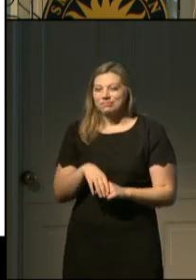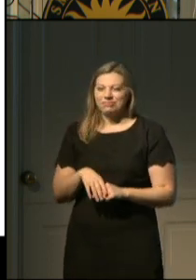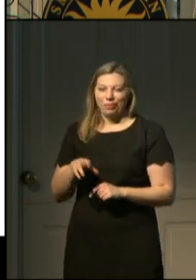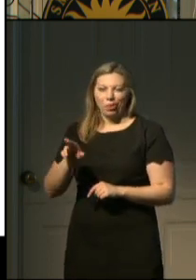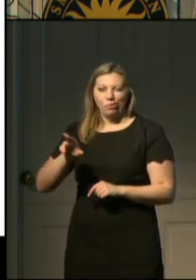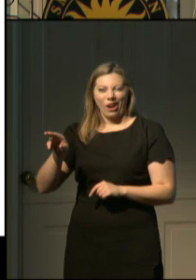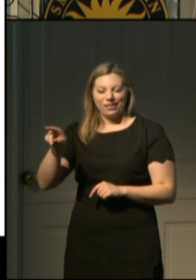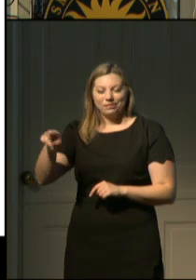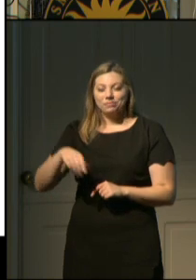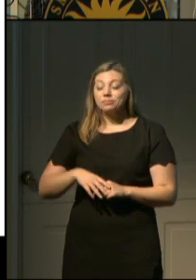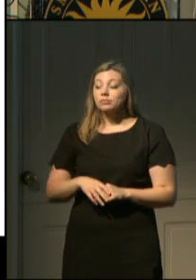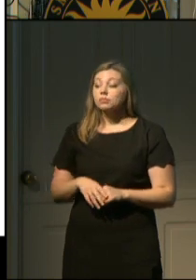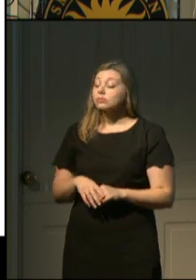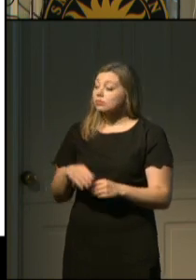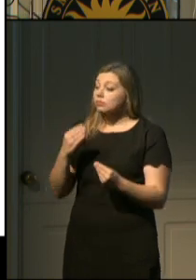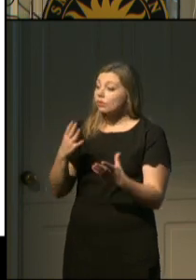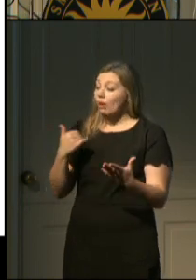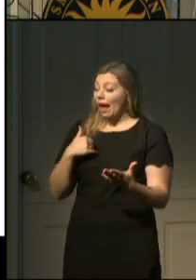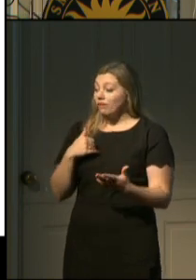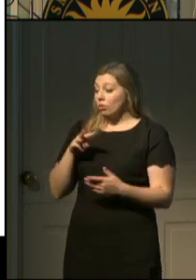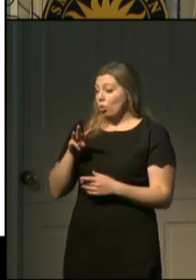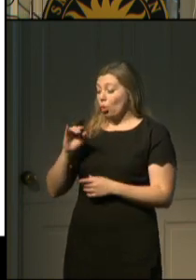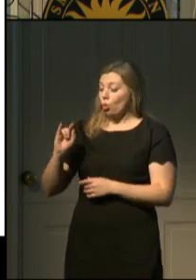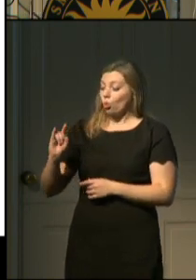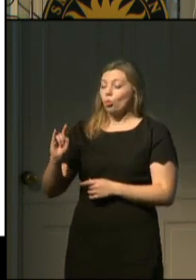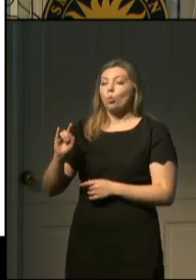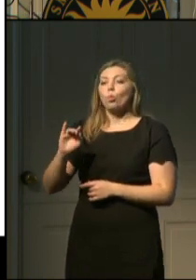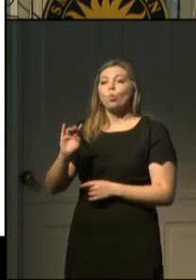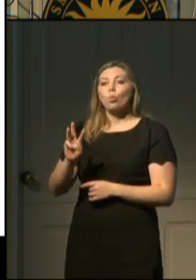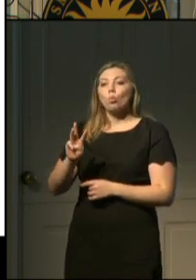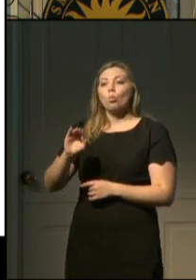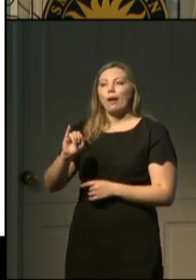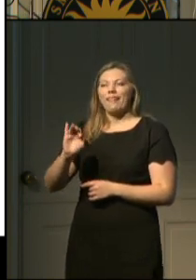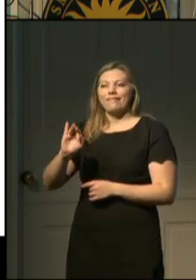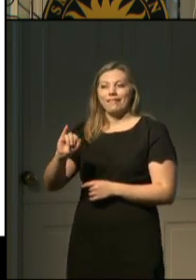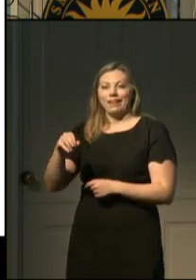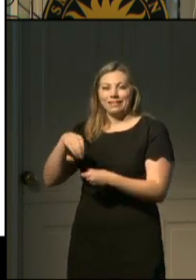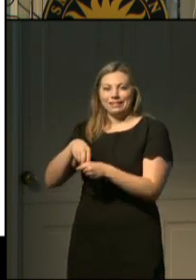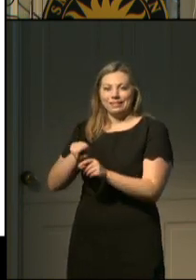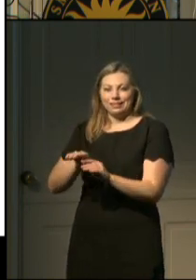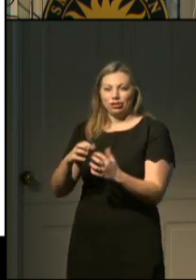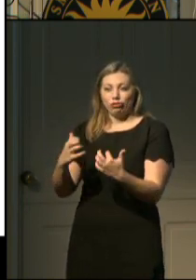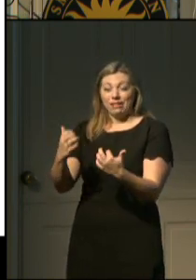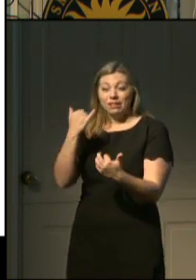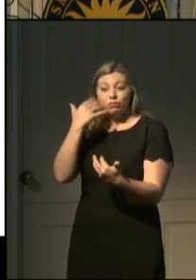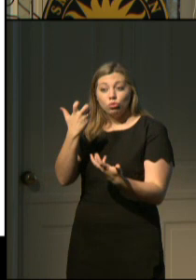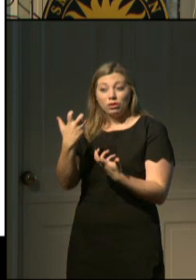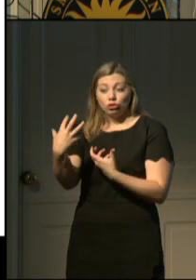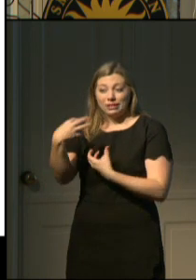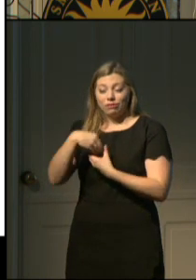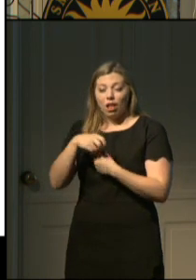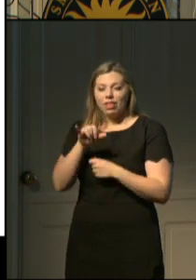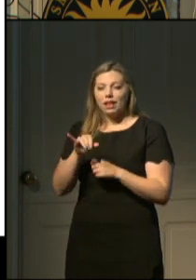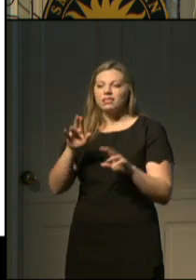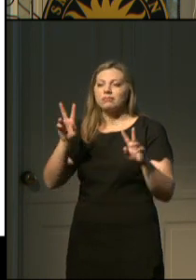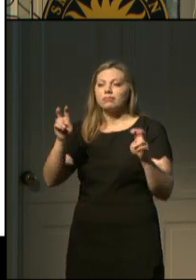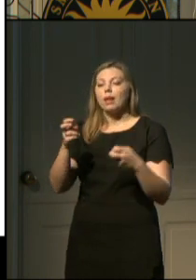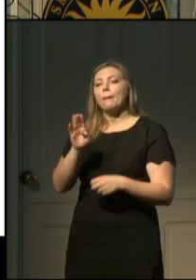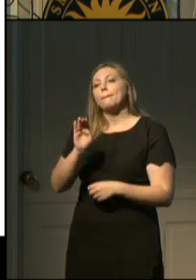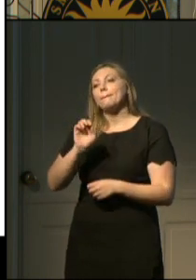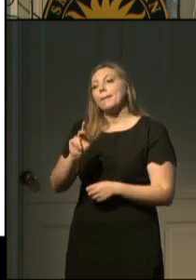right. We do have Wi-Fi in this auditorium. Should you wish to participate in any of the back channel